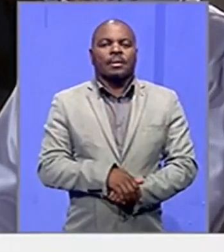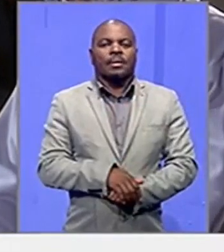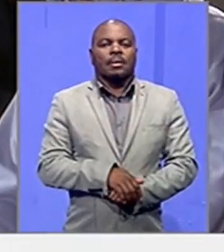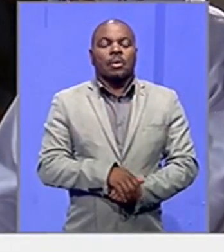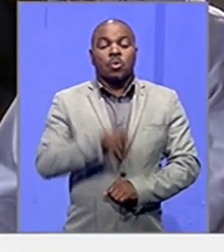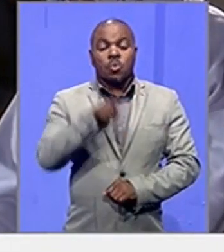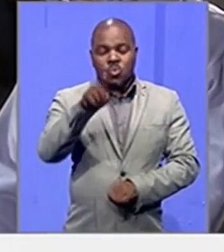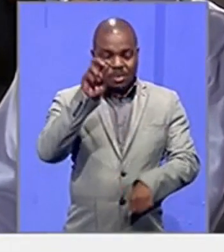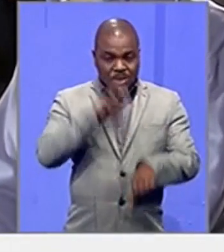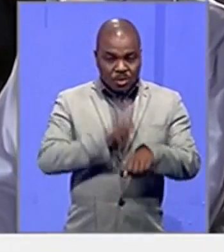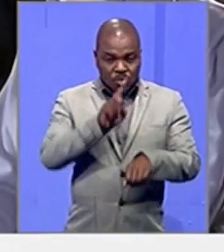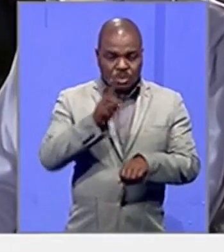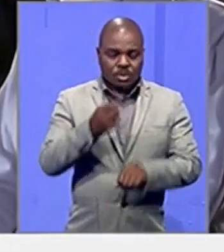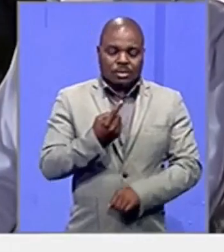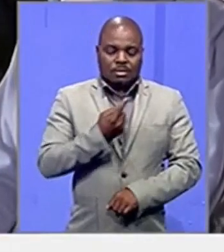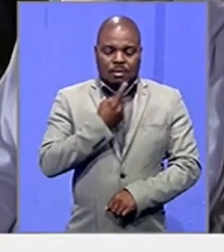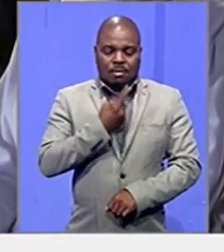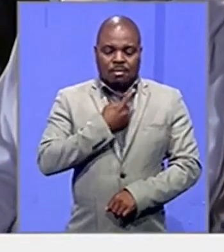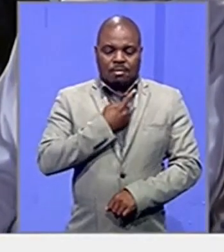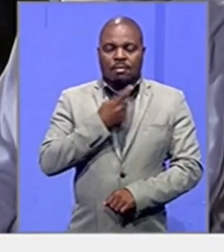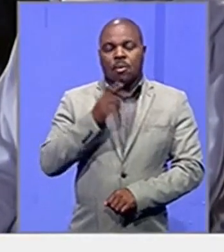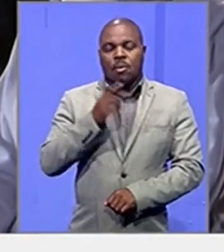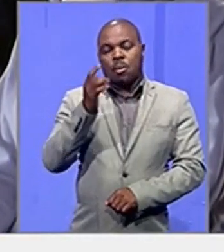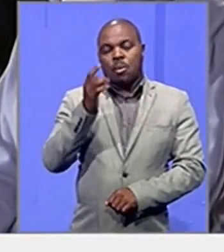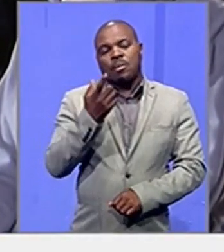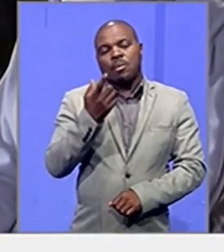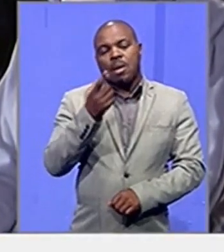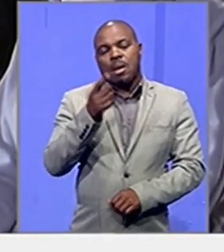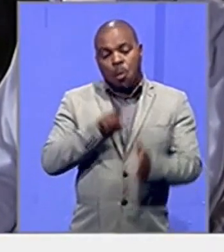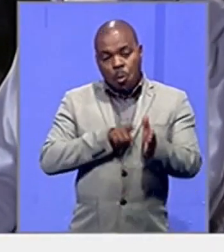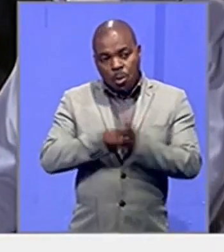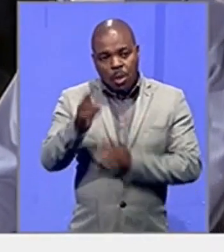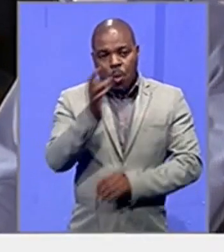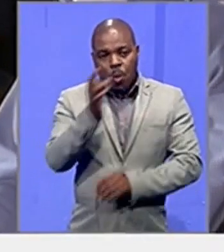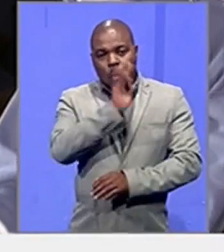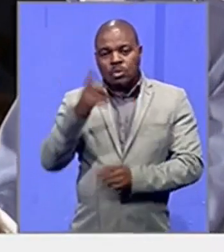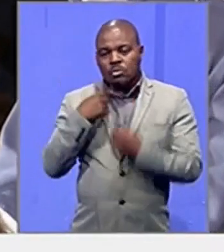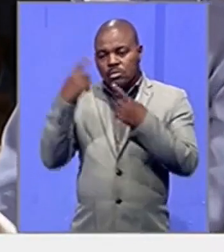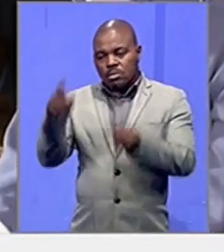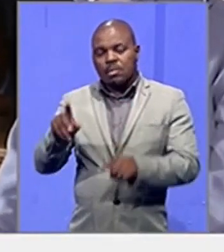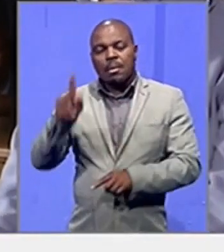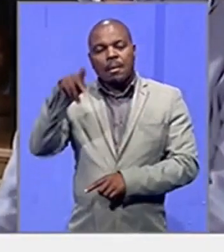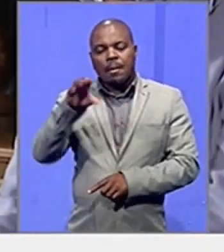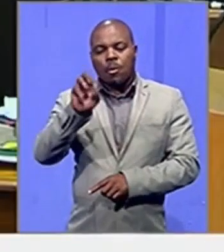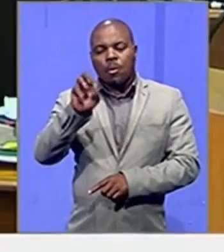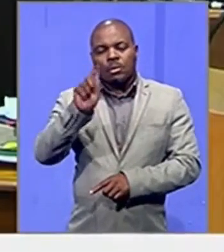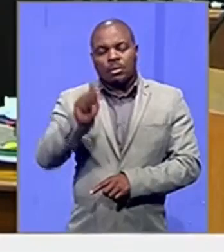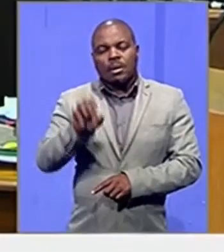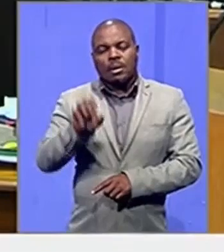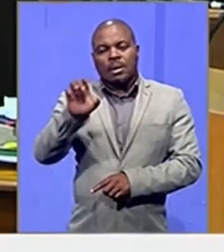you report yourself once in a week at Port Edward Police